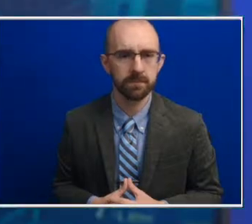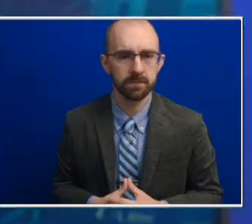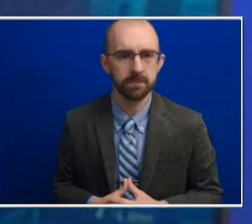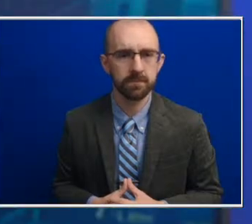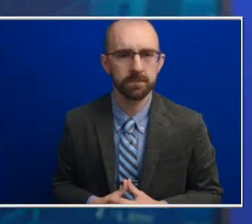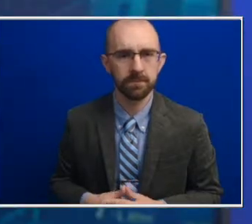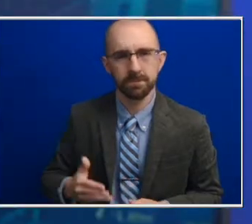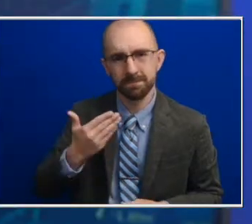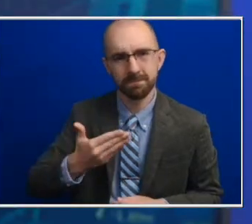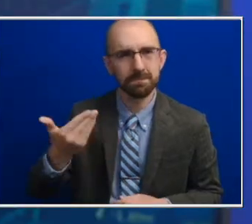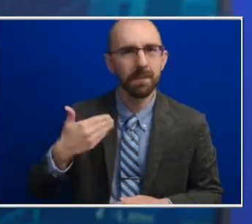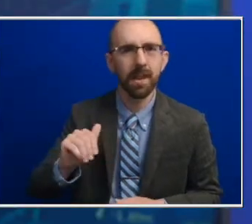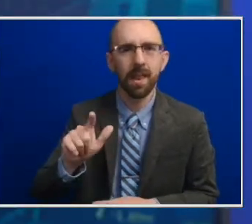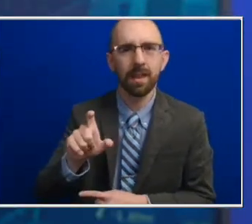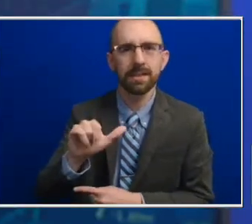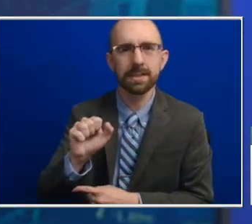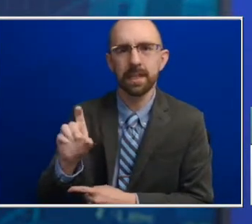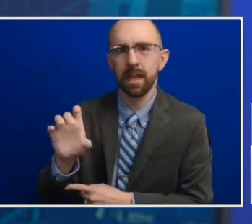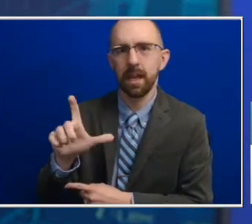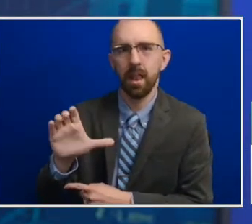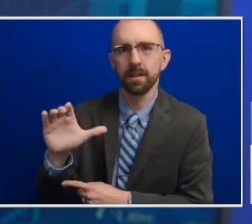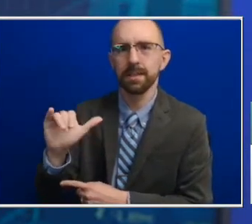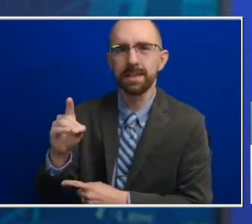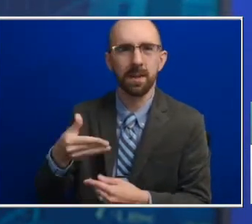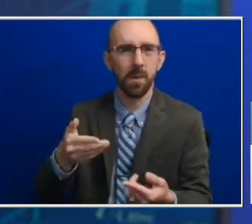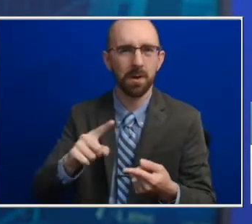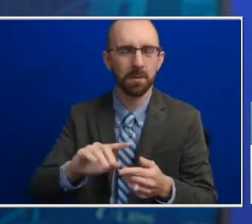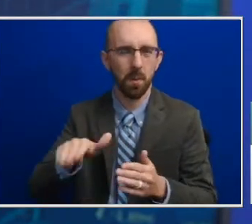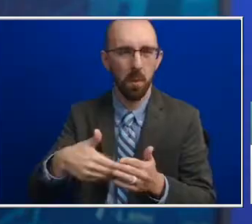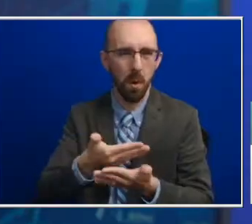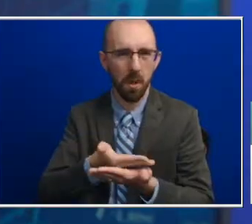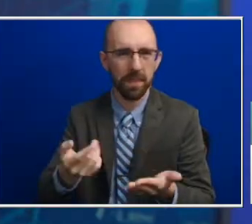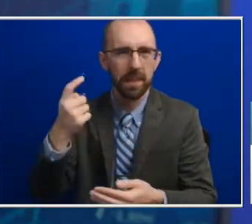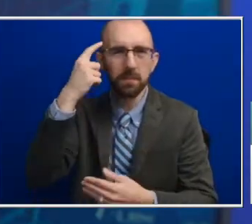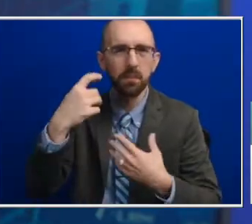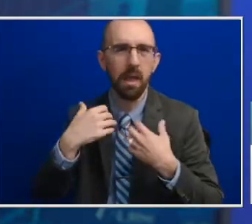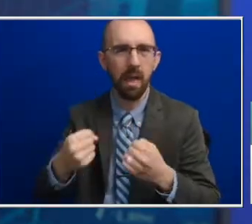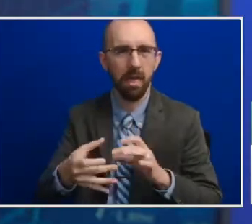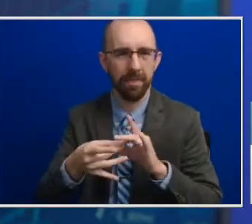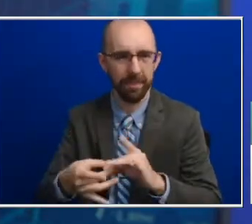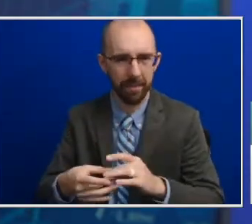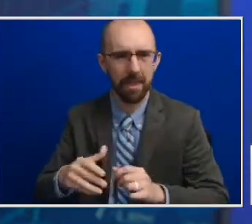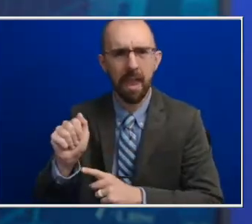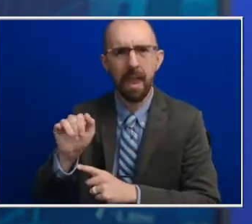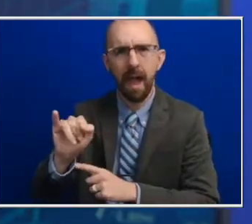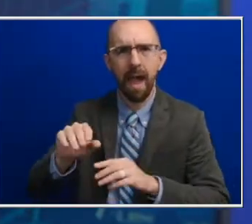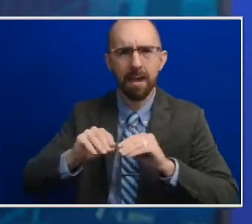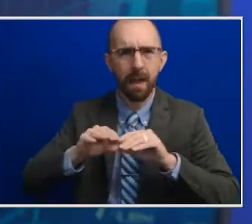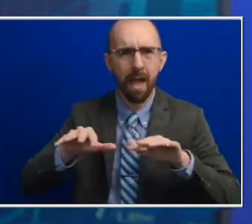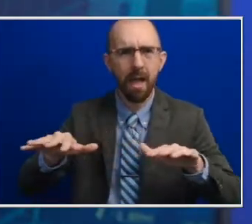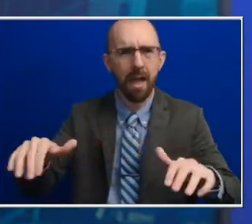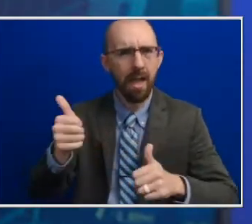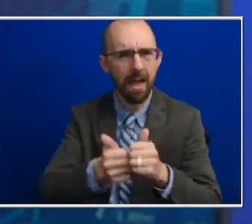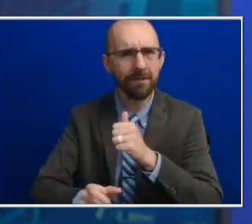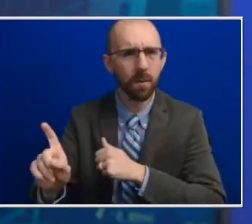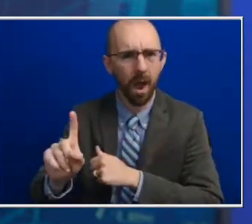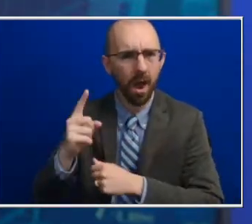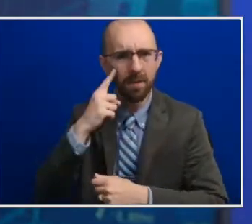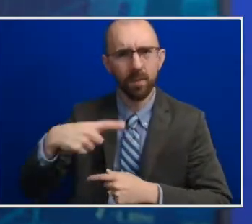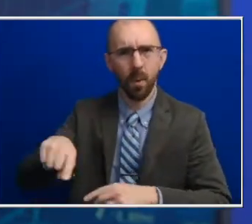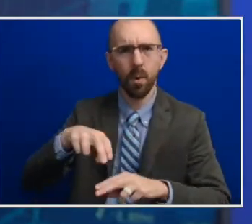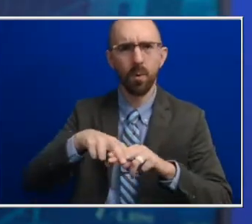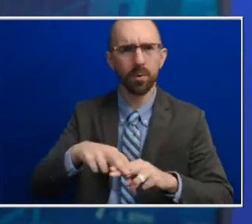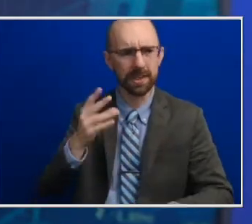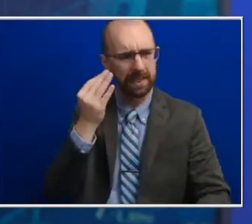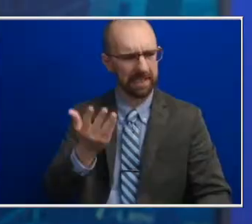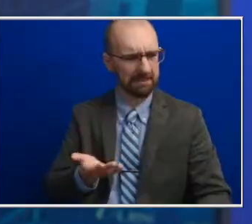Good morning, I'm Alexis Del Cid. Welcome to All Things Brain Health. Artificial intelligence is everywhere, and for those sitting here thinking,